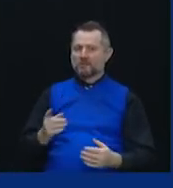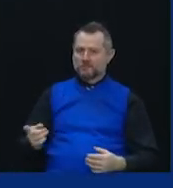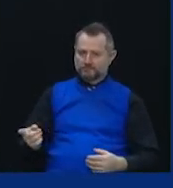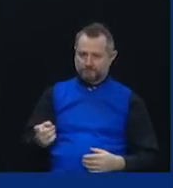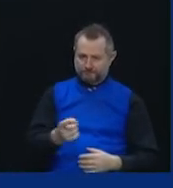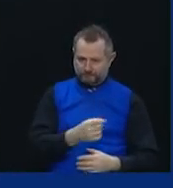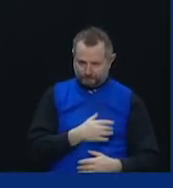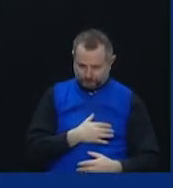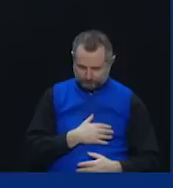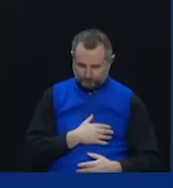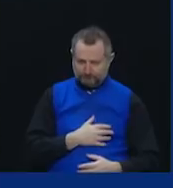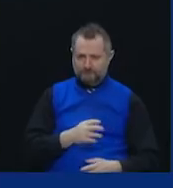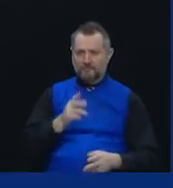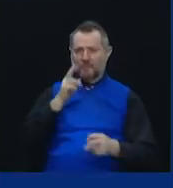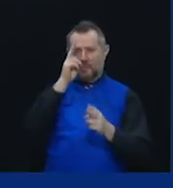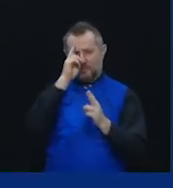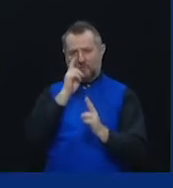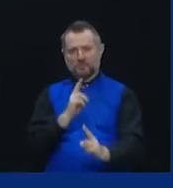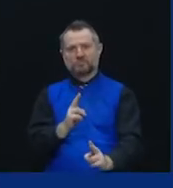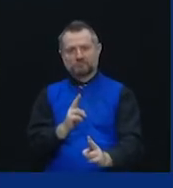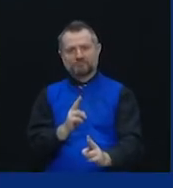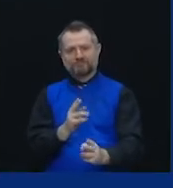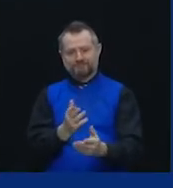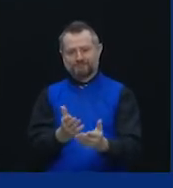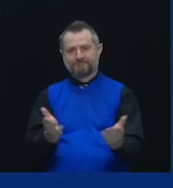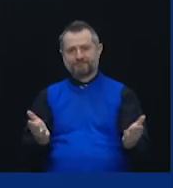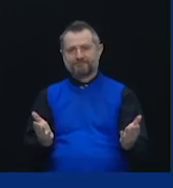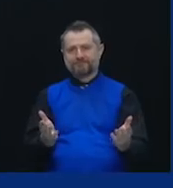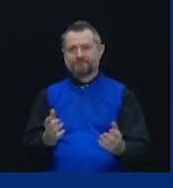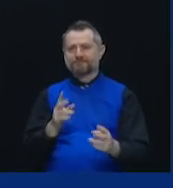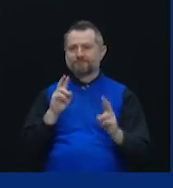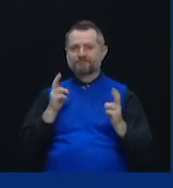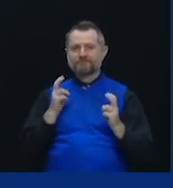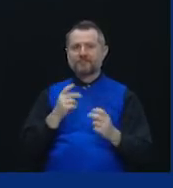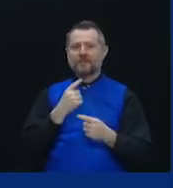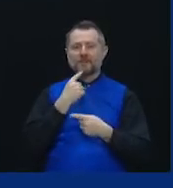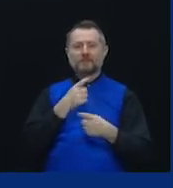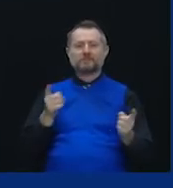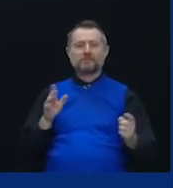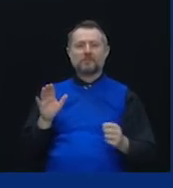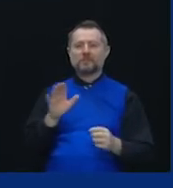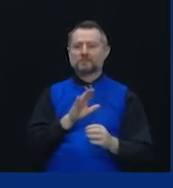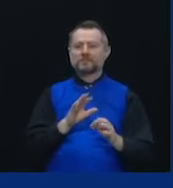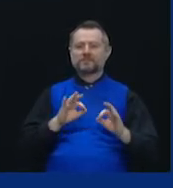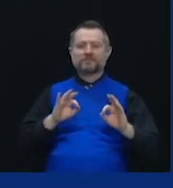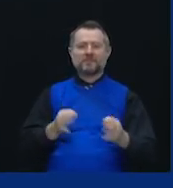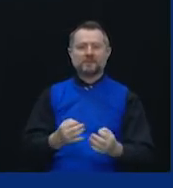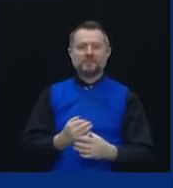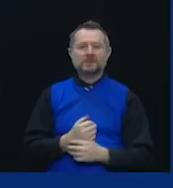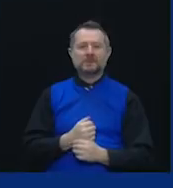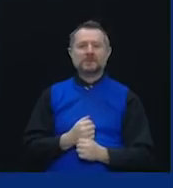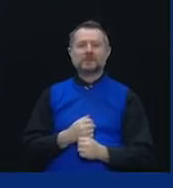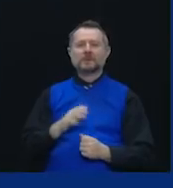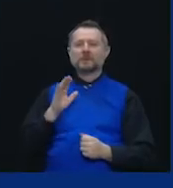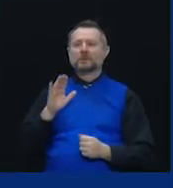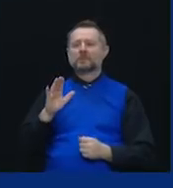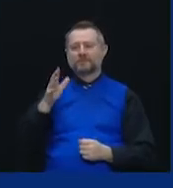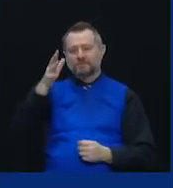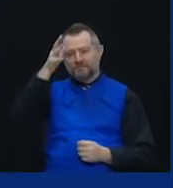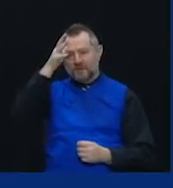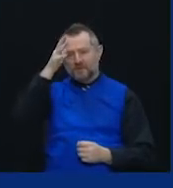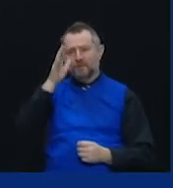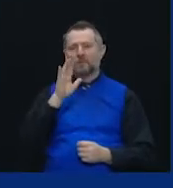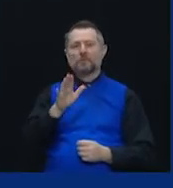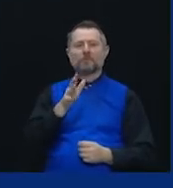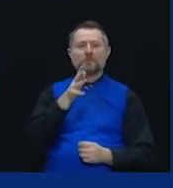you. Says to their families, you did not lose your father or your mother or your sister